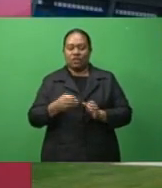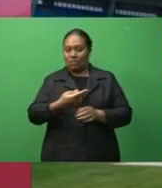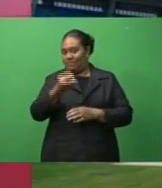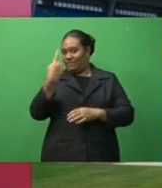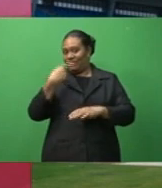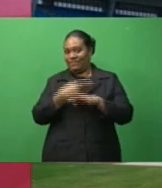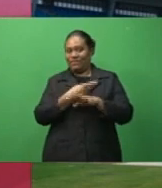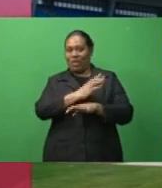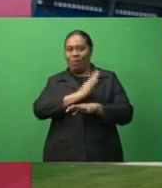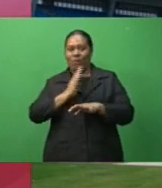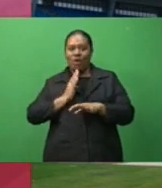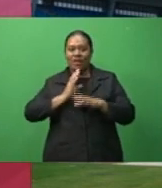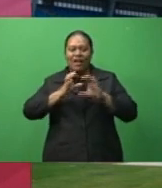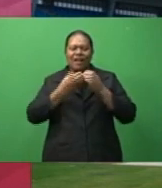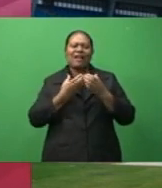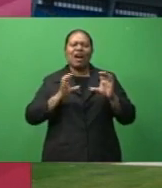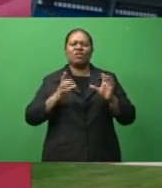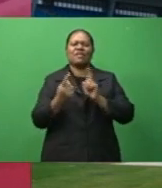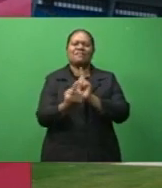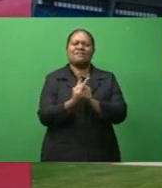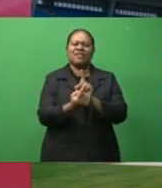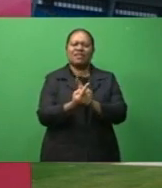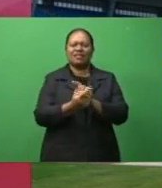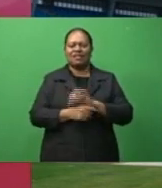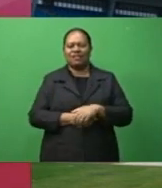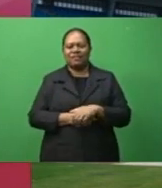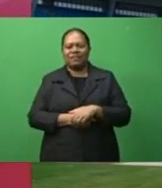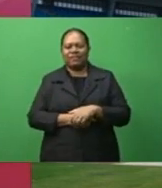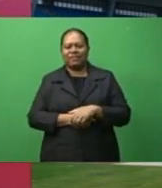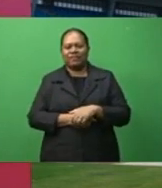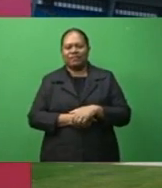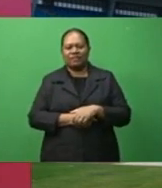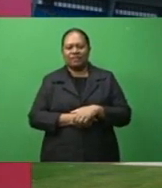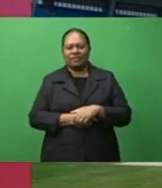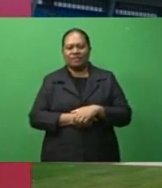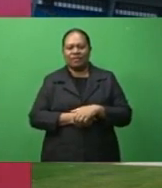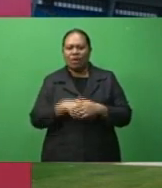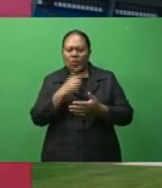council met and they have come up with